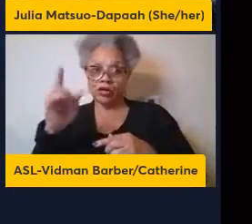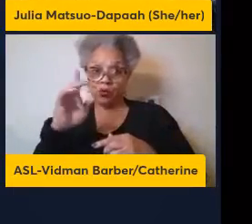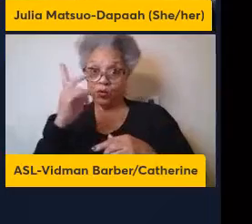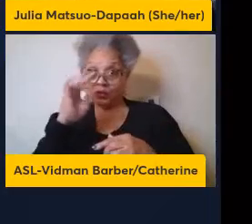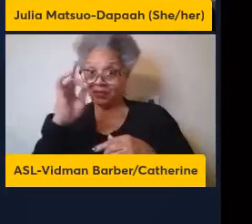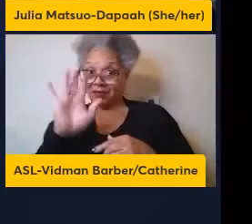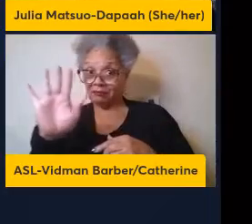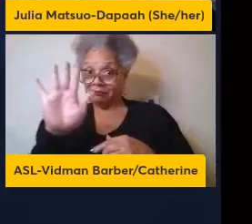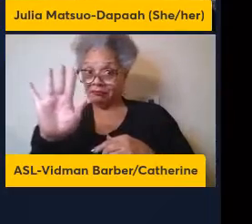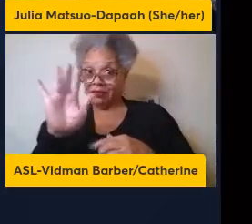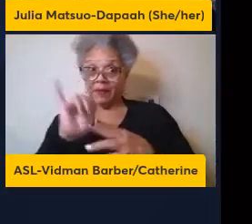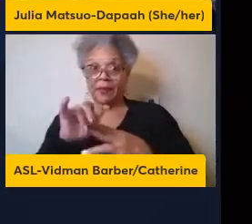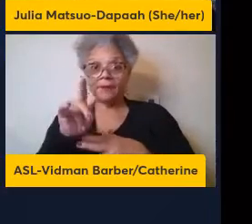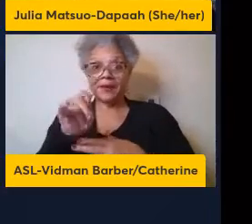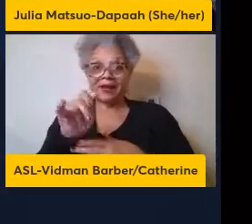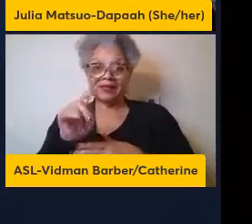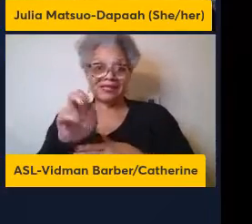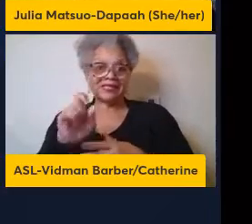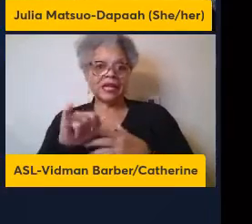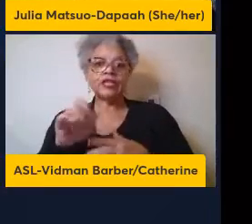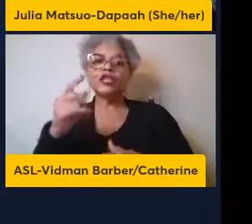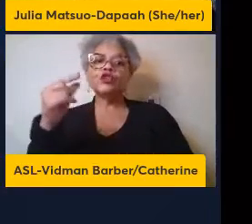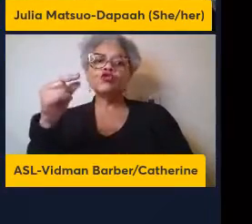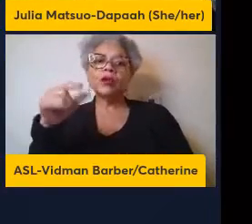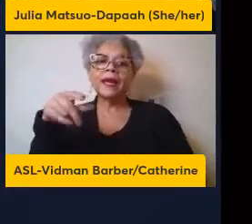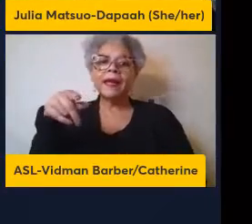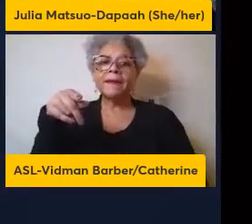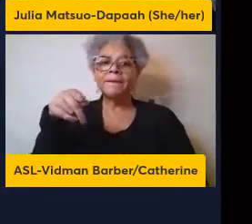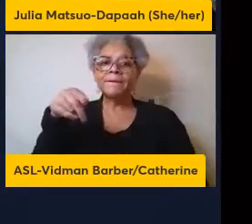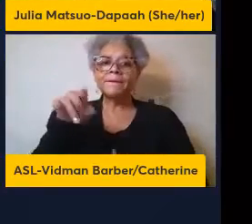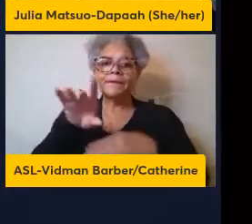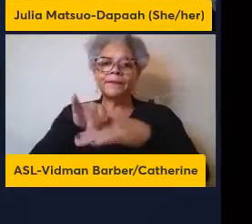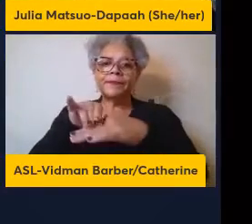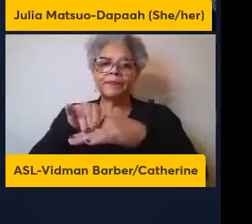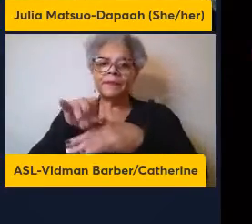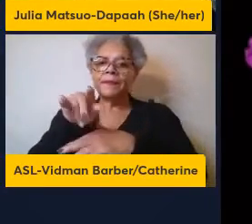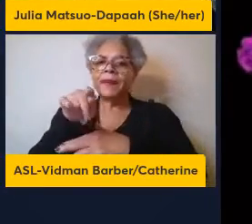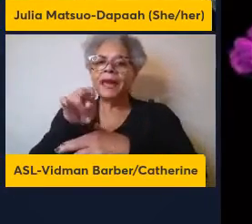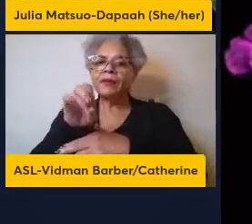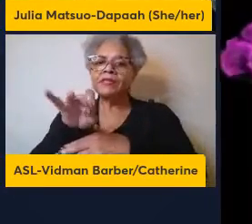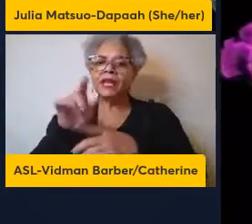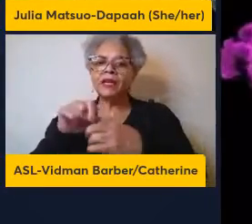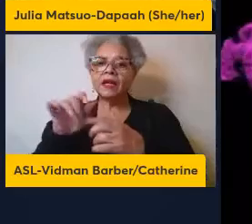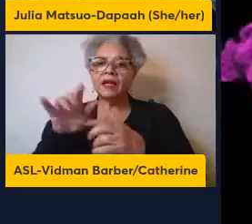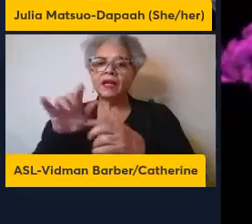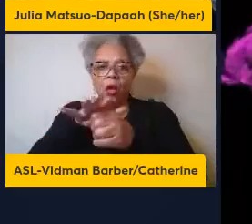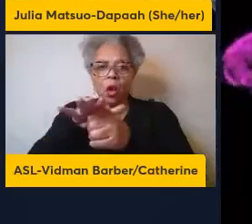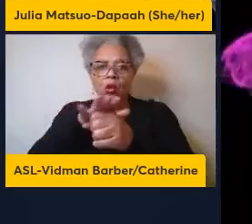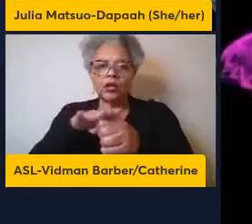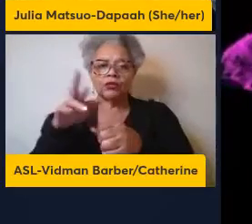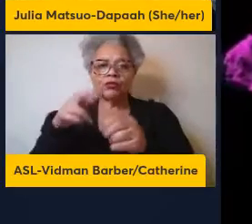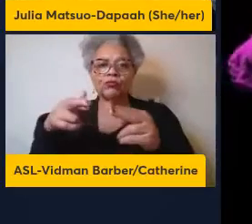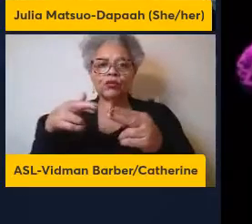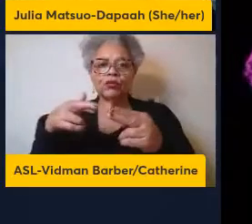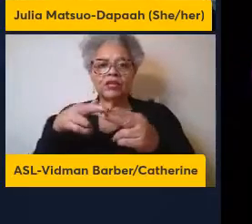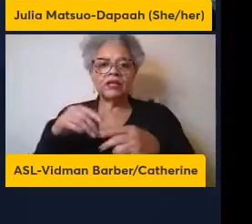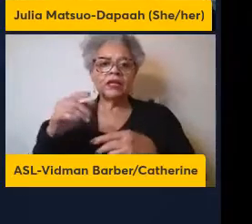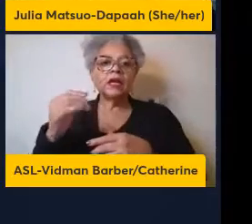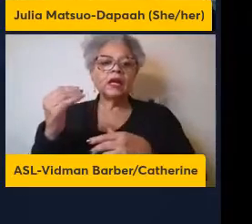And as you can see, the green parasites are localized in particular regions of the brain, namely the olfactory bulb.